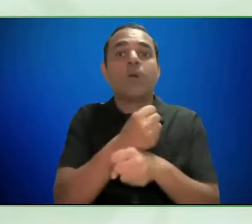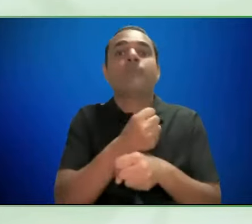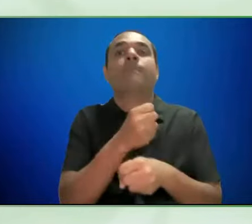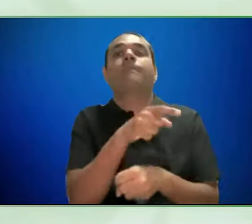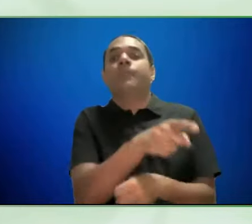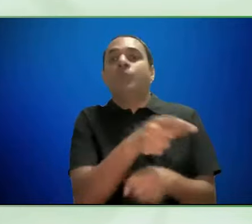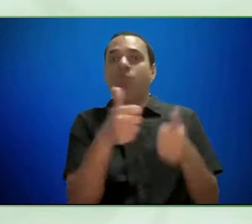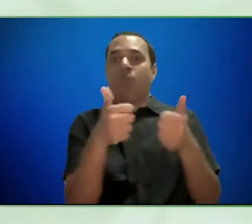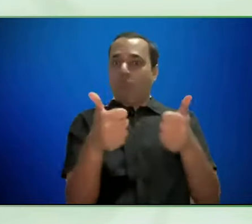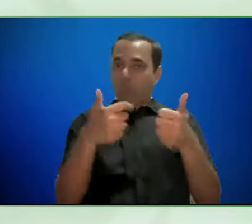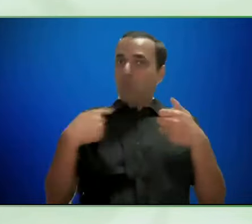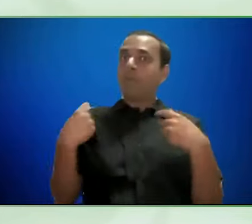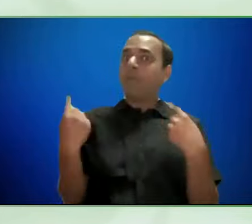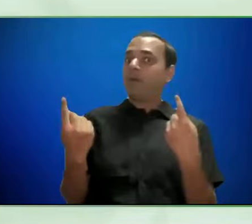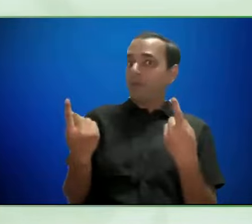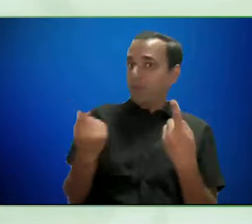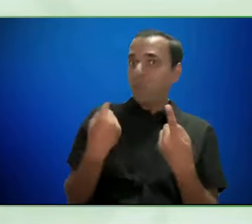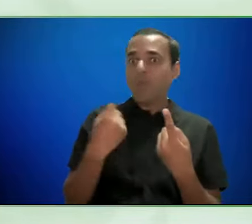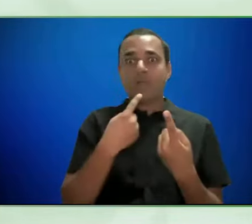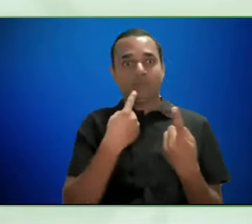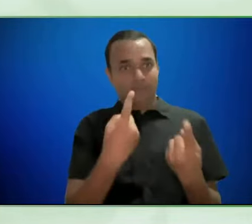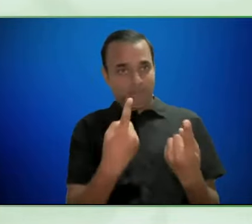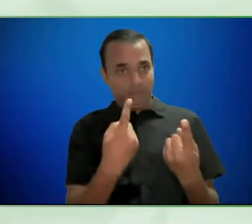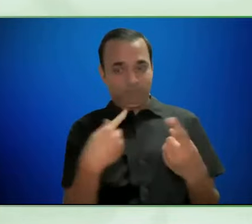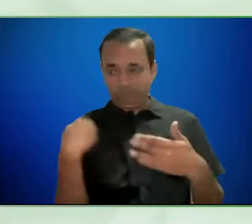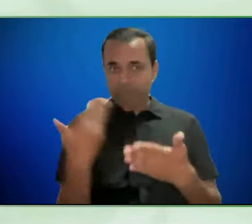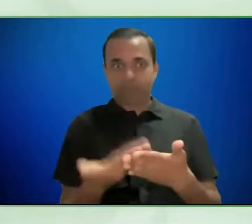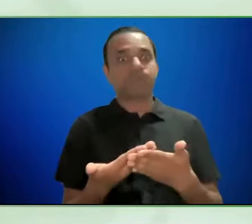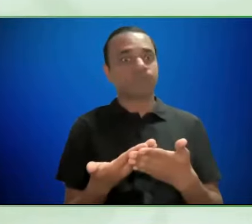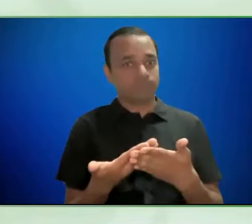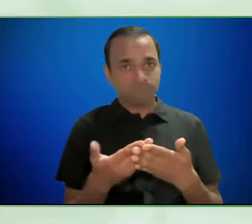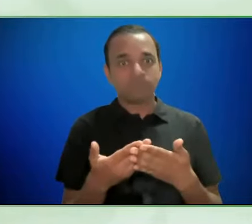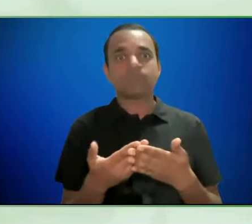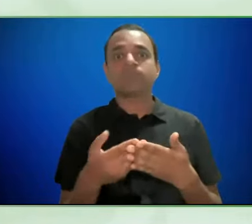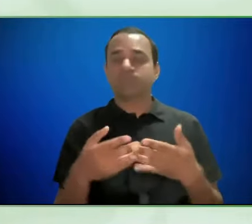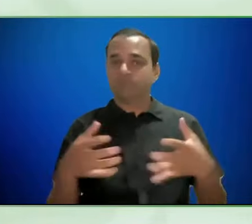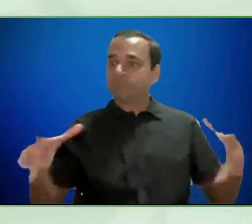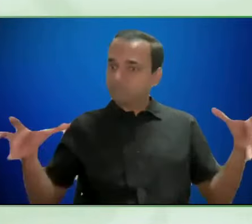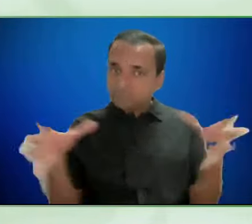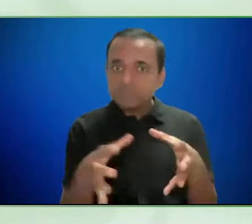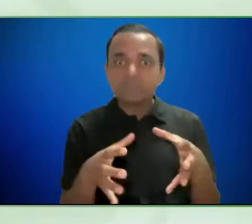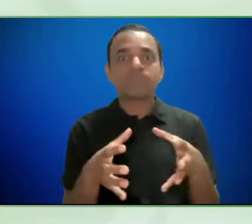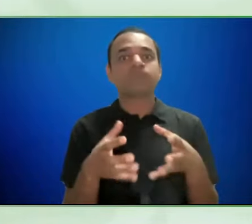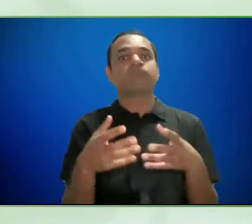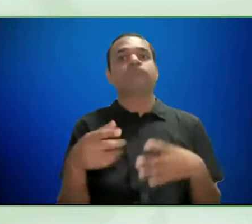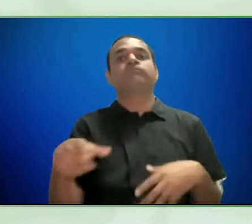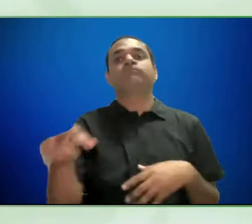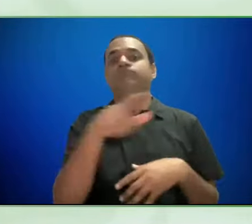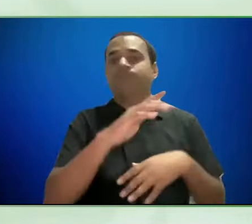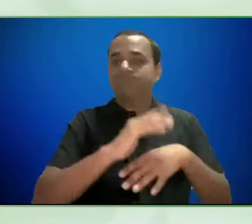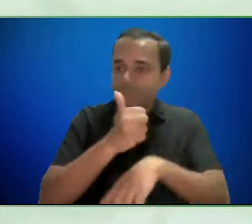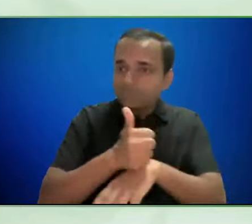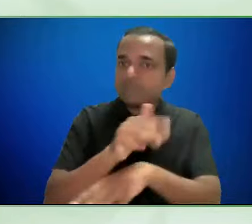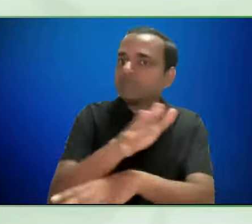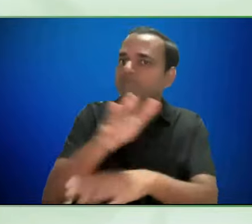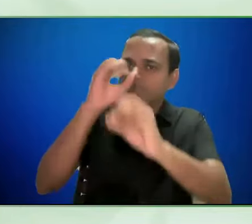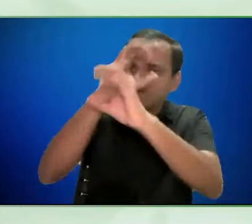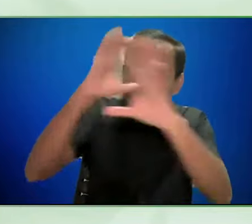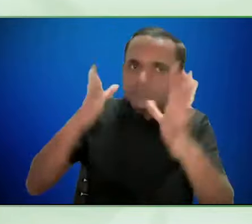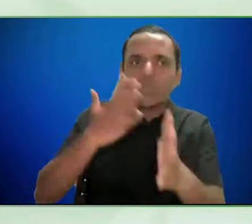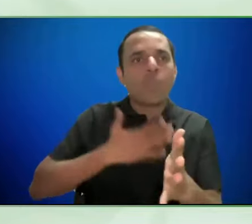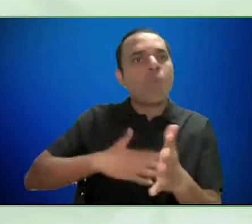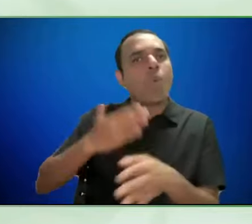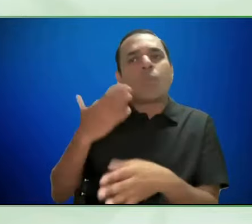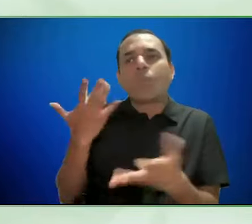we're looking much higher. And we have partners in Helsinki and Madrid who are ready to start with us. So we think